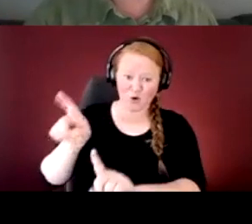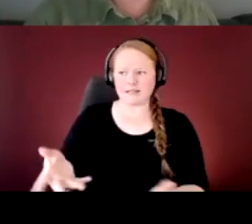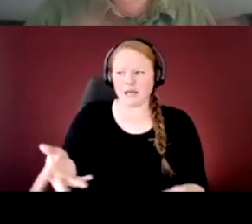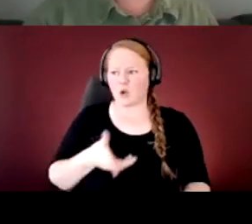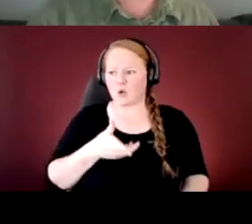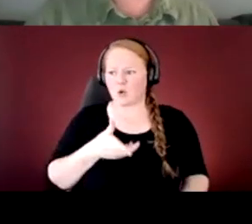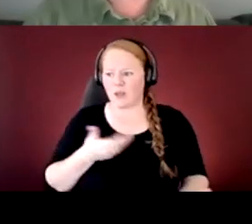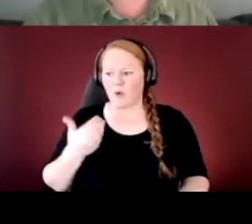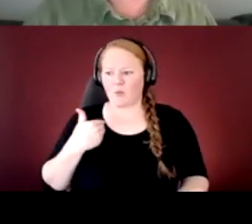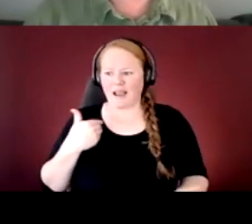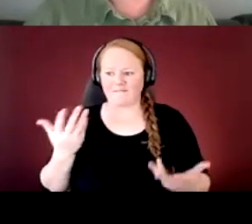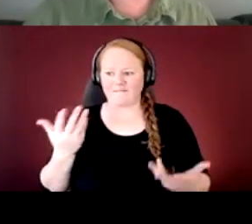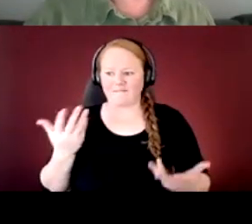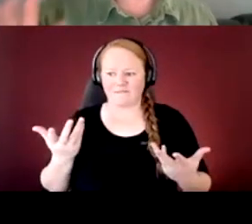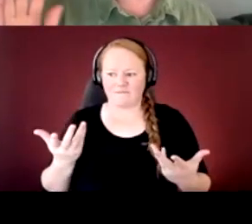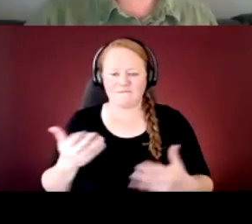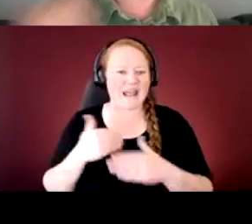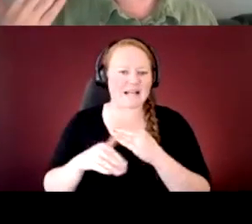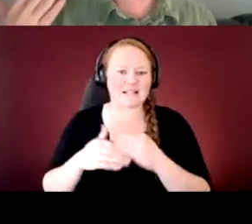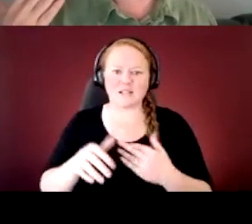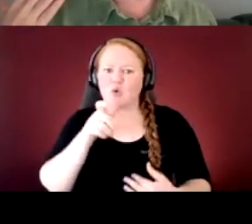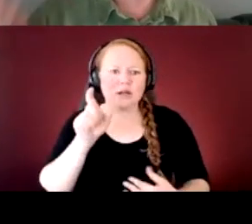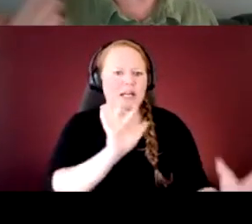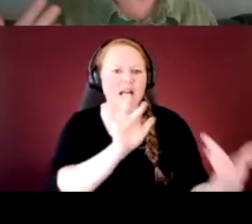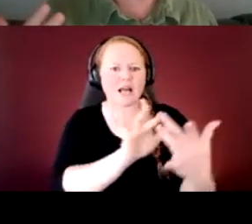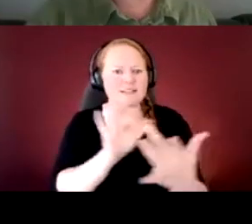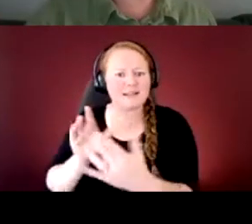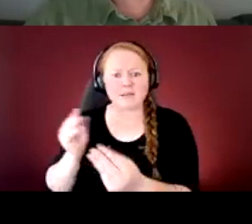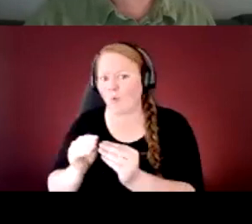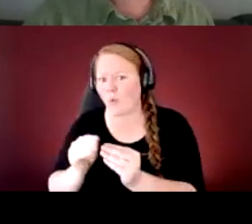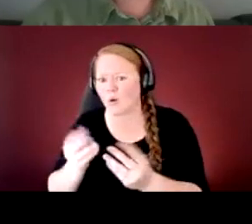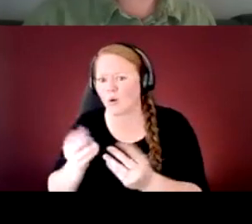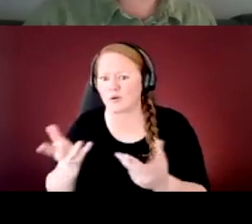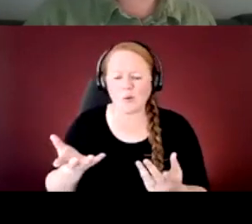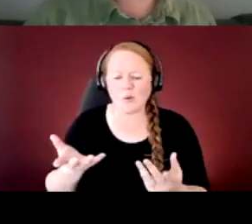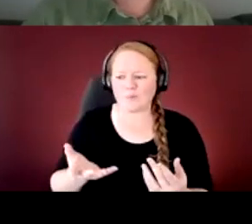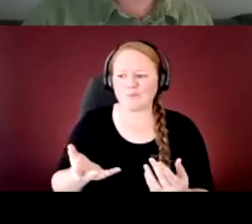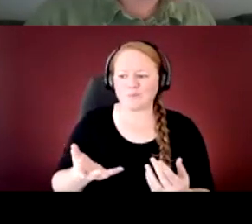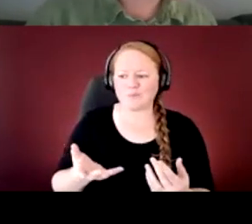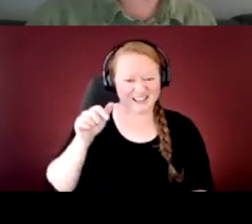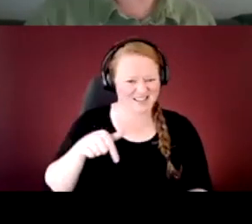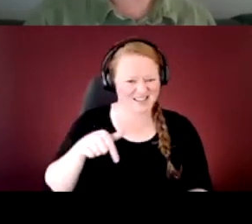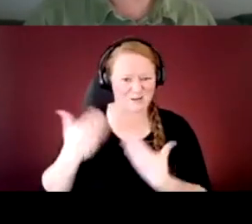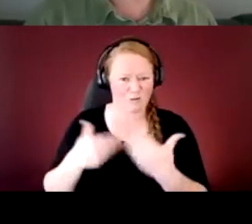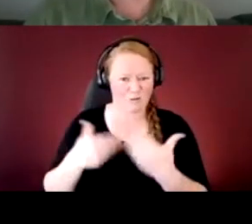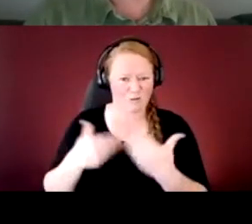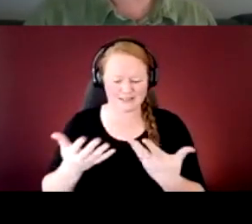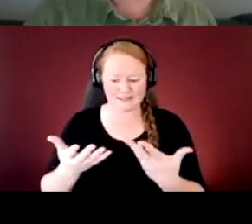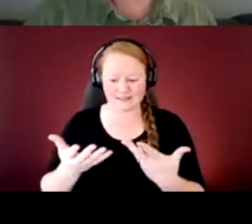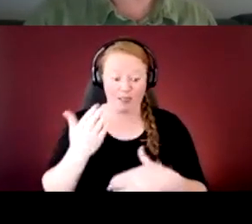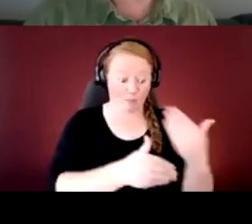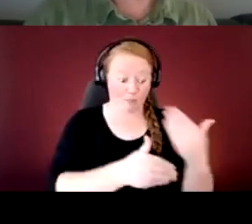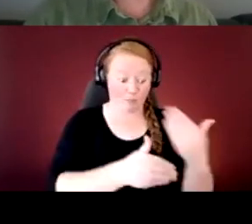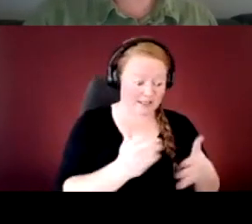access to and who we need to be reaching out to more. And that's sort of the, point of this process. And the process and planning group will talk a little